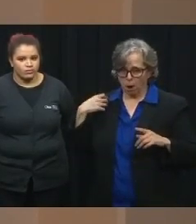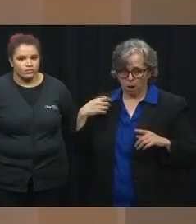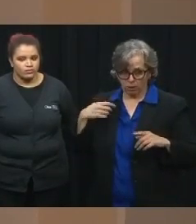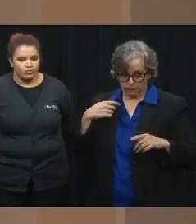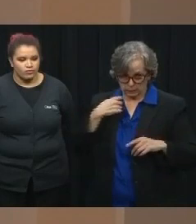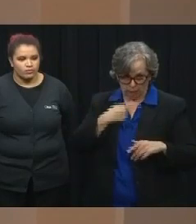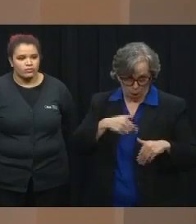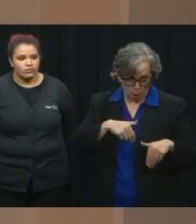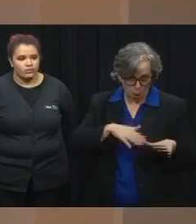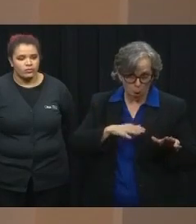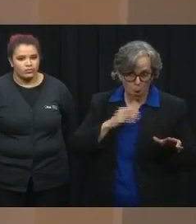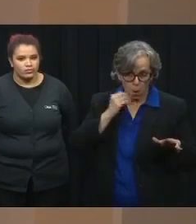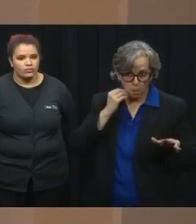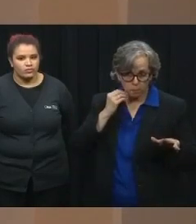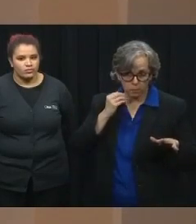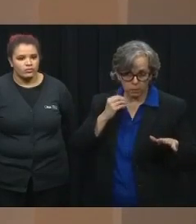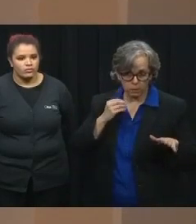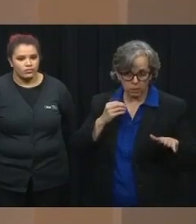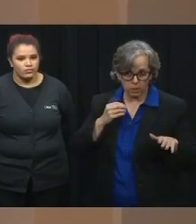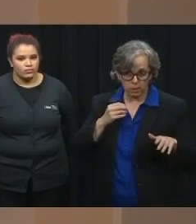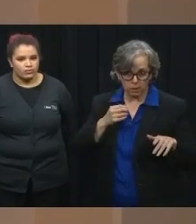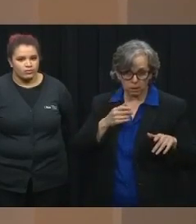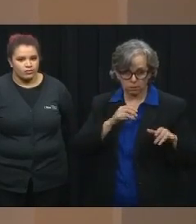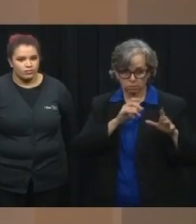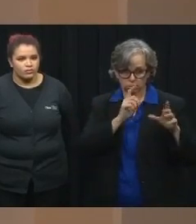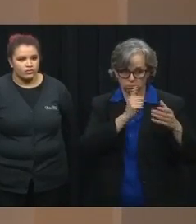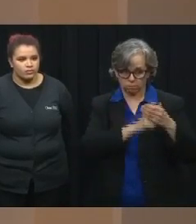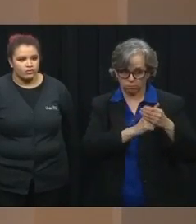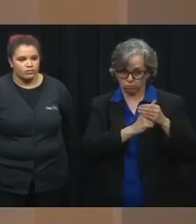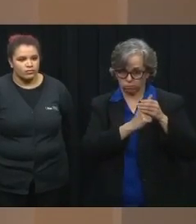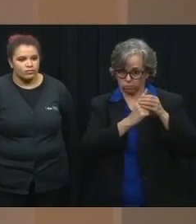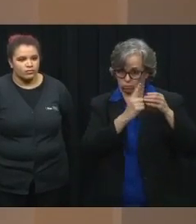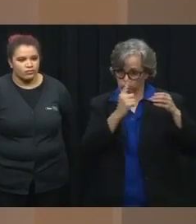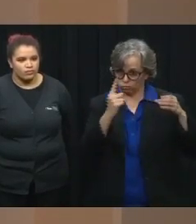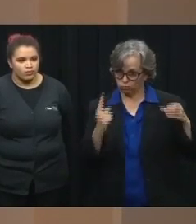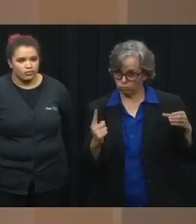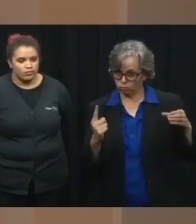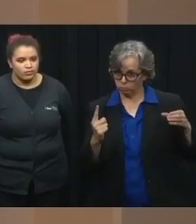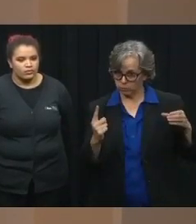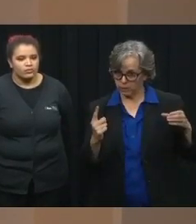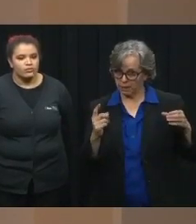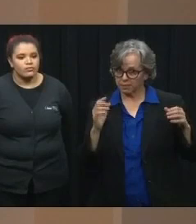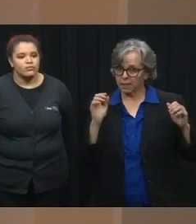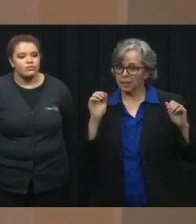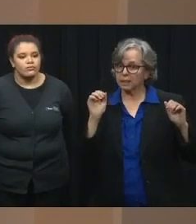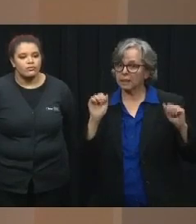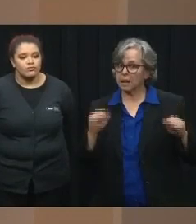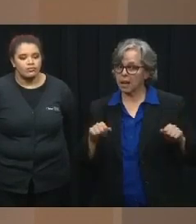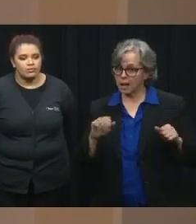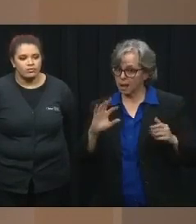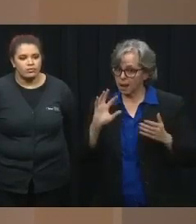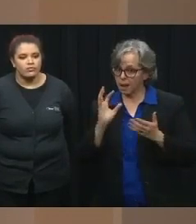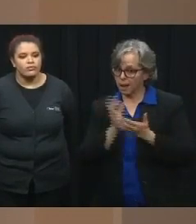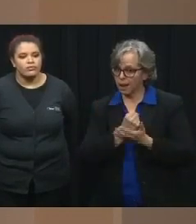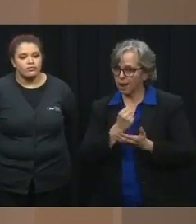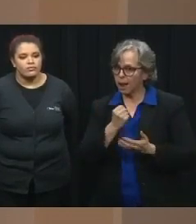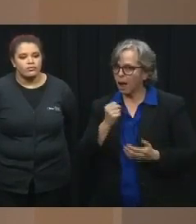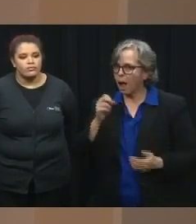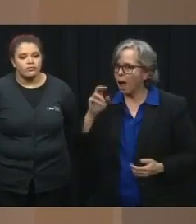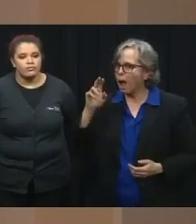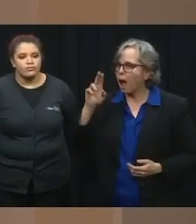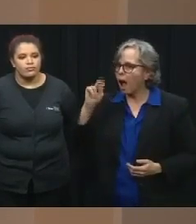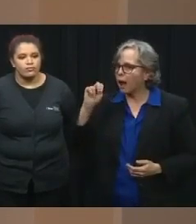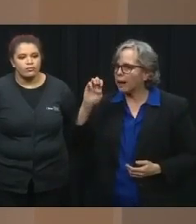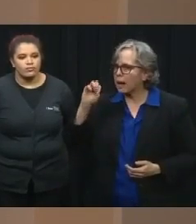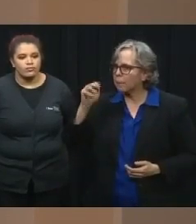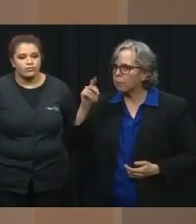and that employee would be eligible under our rules for unemployment compensation. So we don't want any sick people in work. We've built